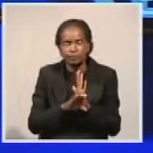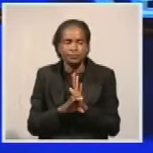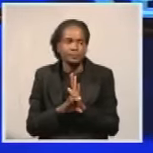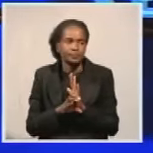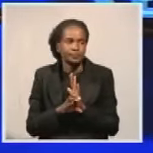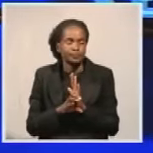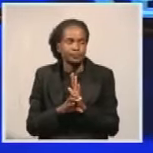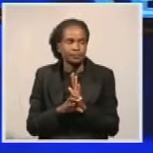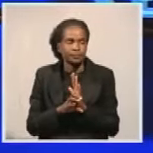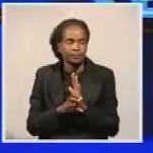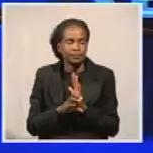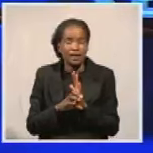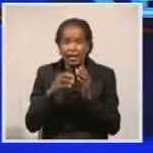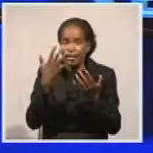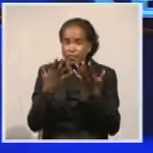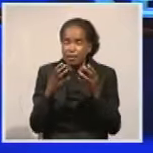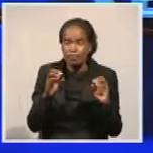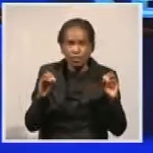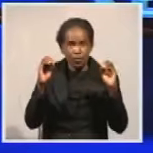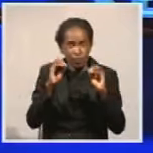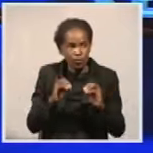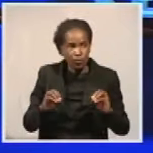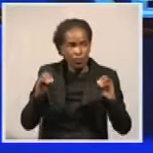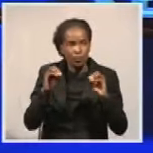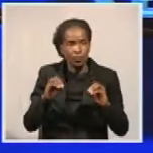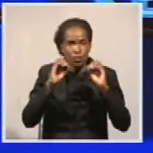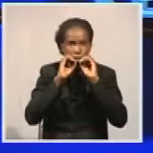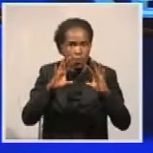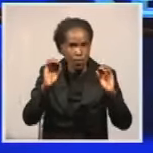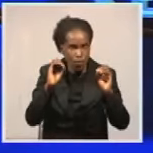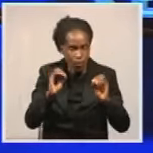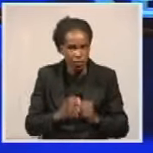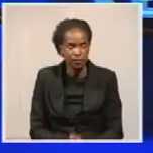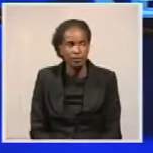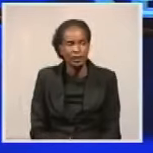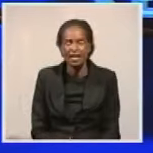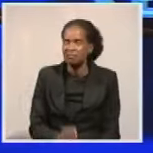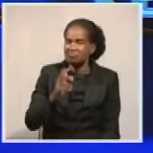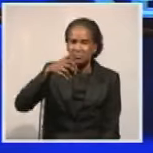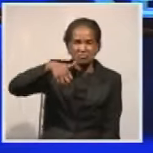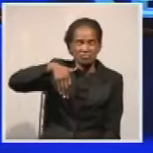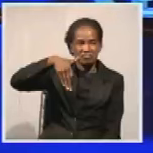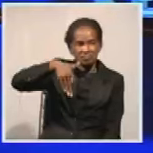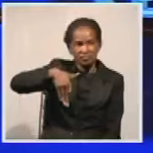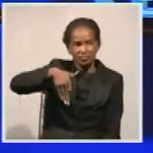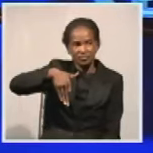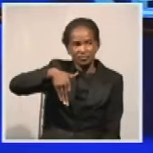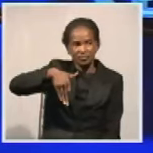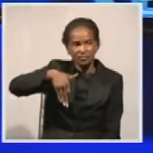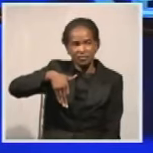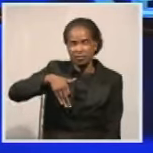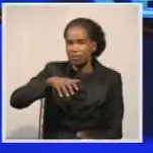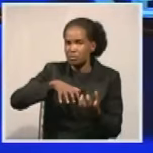Had we not make such an amendment, Namibia could have been thrown into